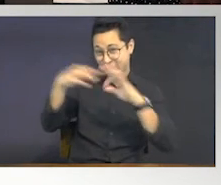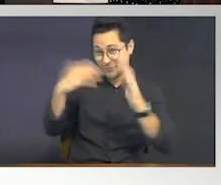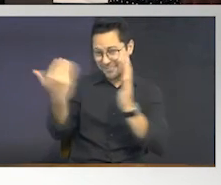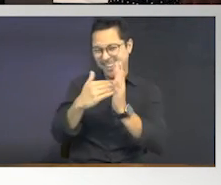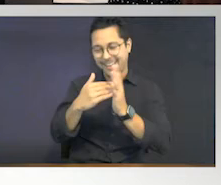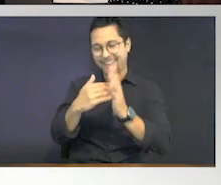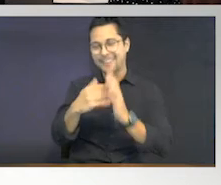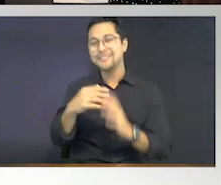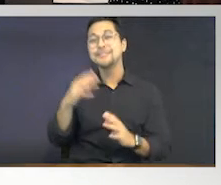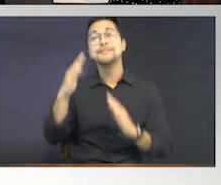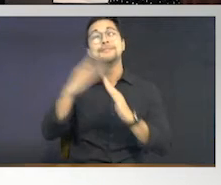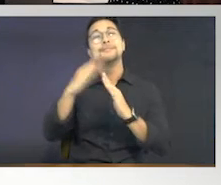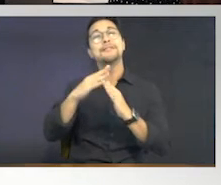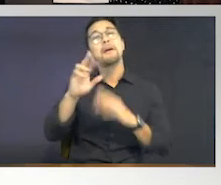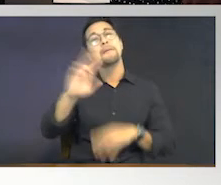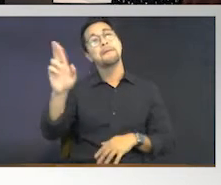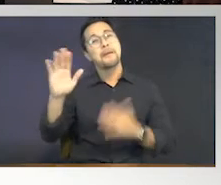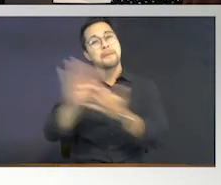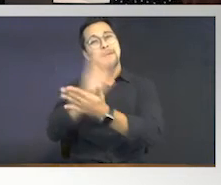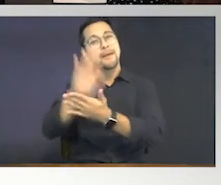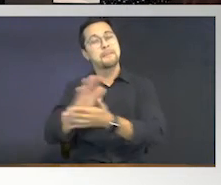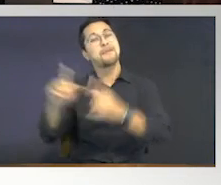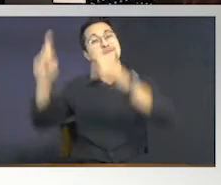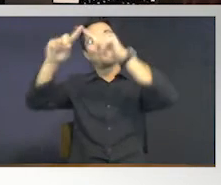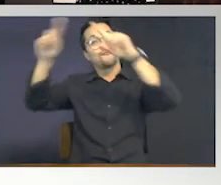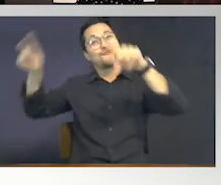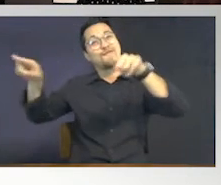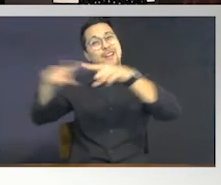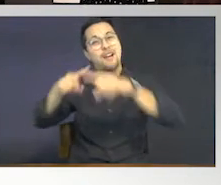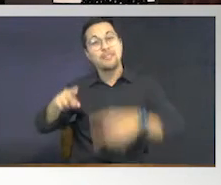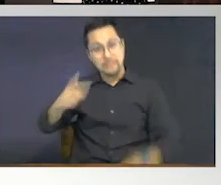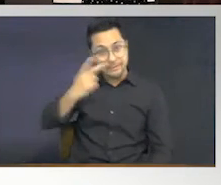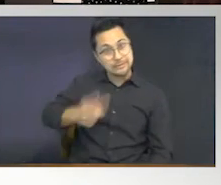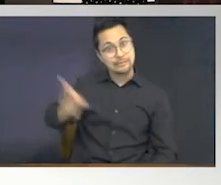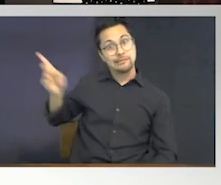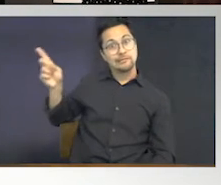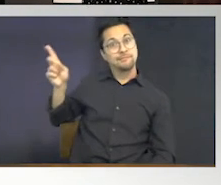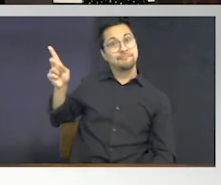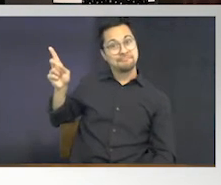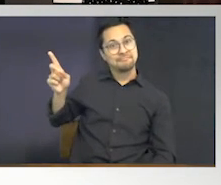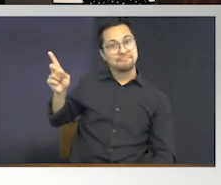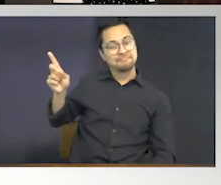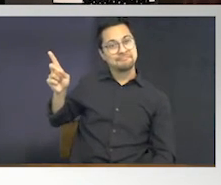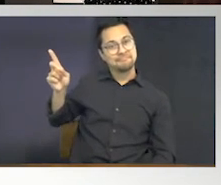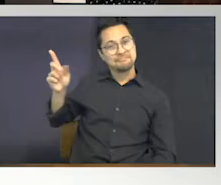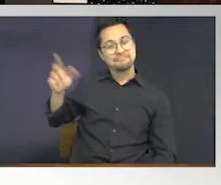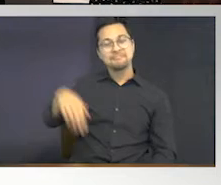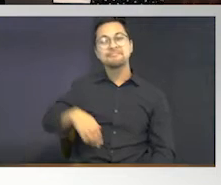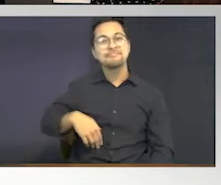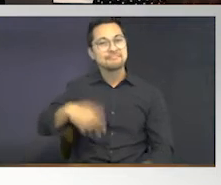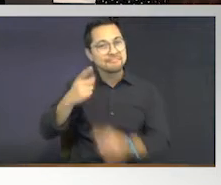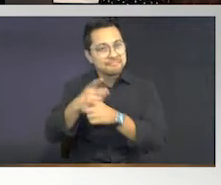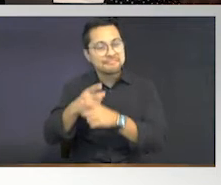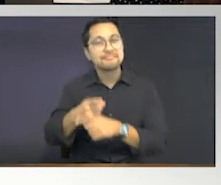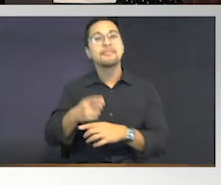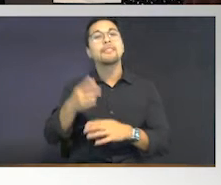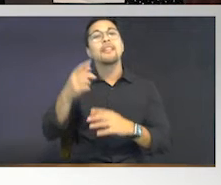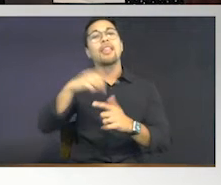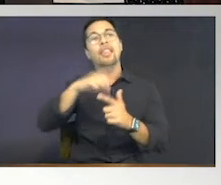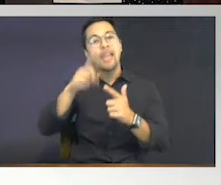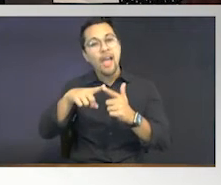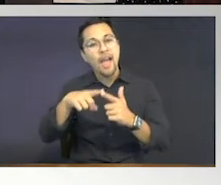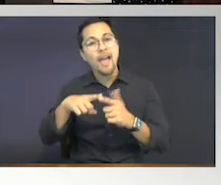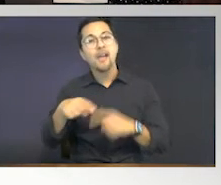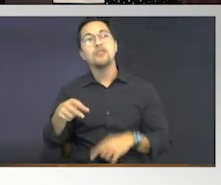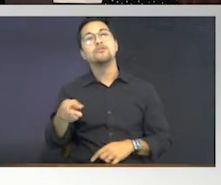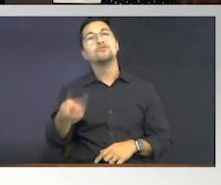top right side of the page, draw a triangle. So that was the little triangle, right? And then you drew the